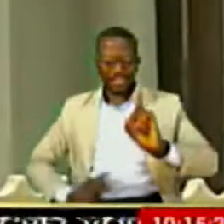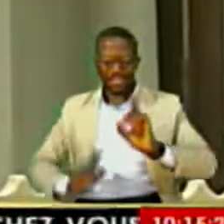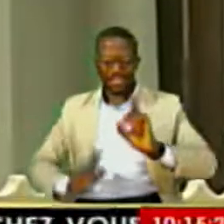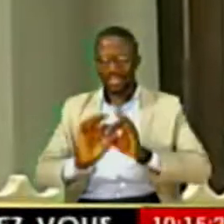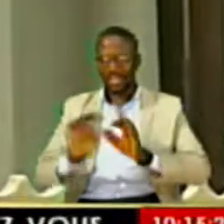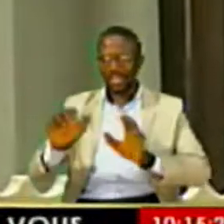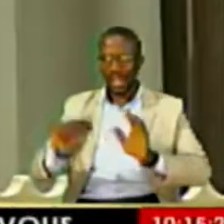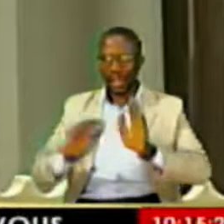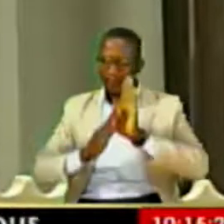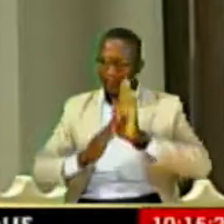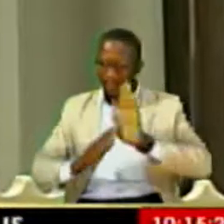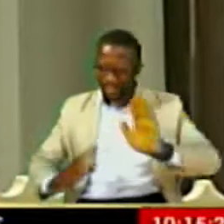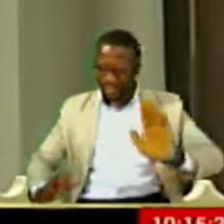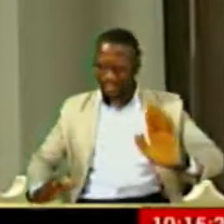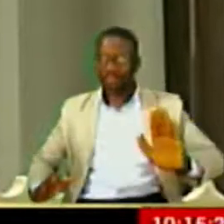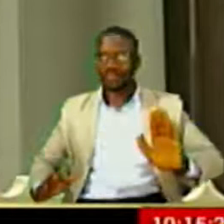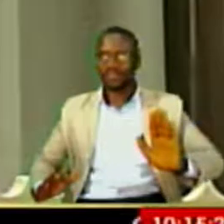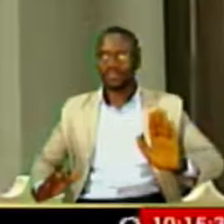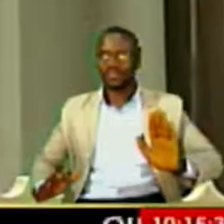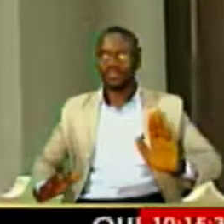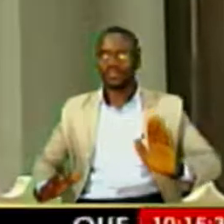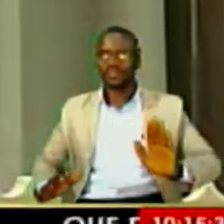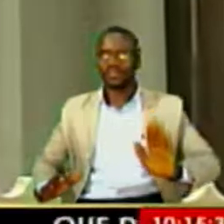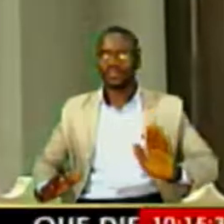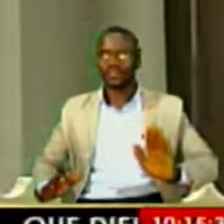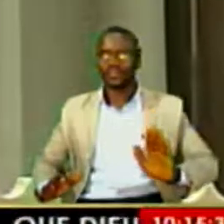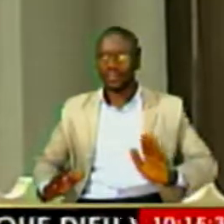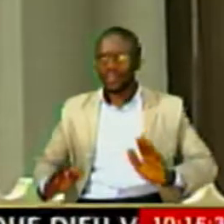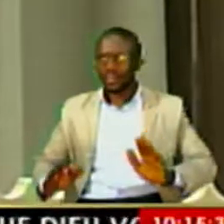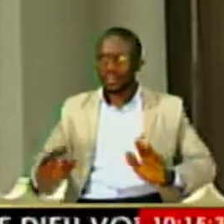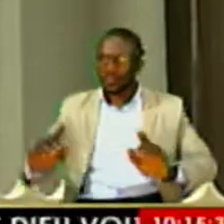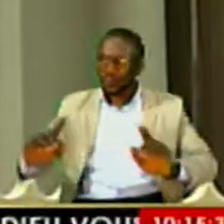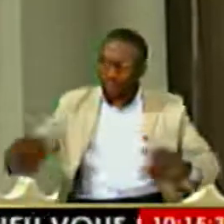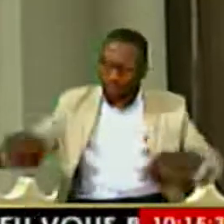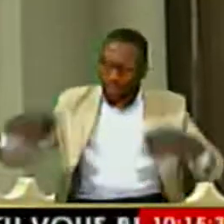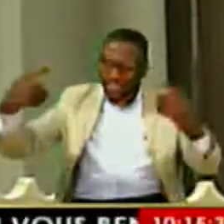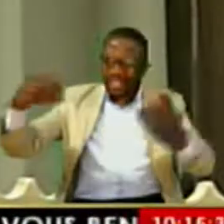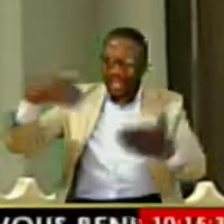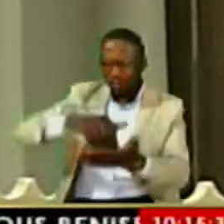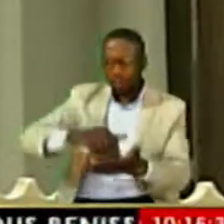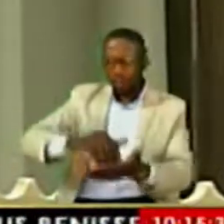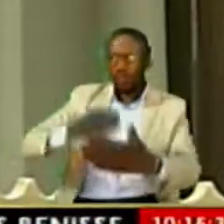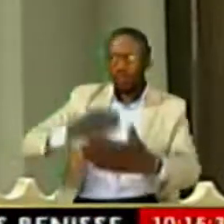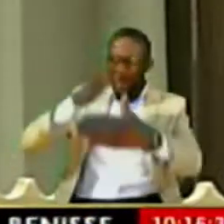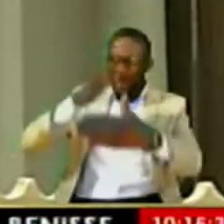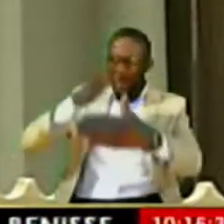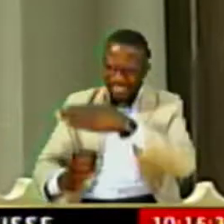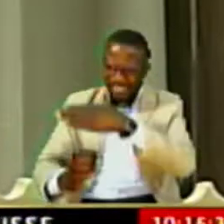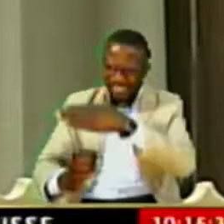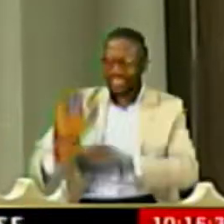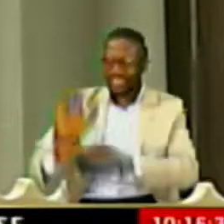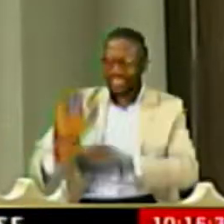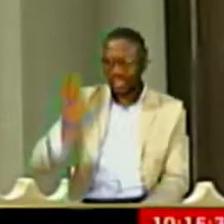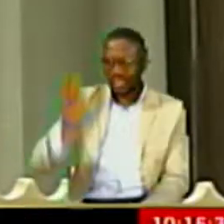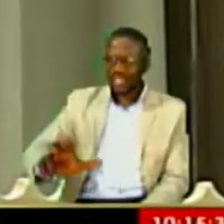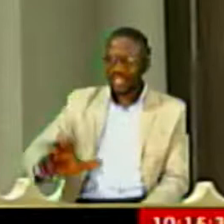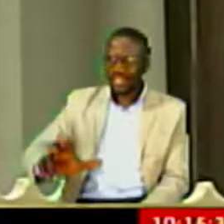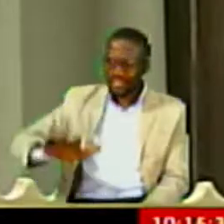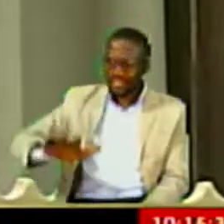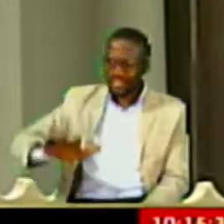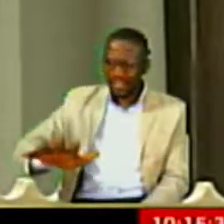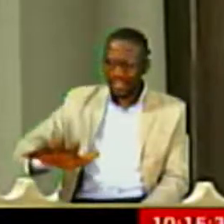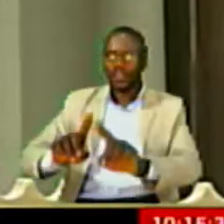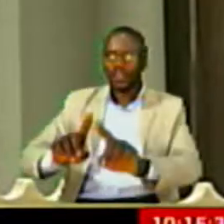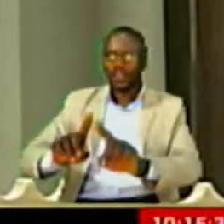Prince of Peace. Vous pouvez aller même en Isaïe chapitre 35. You can even go in Isaiah 35. À partir du